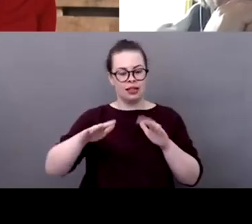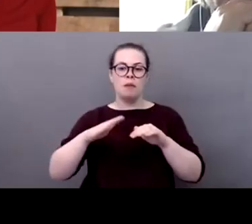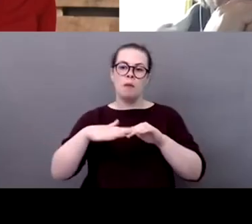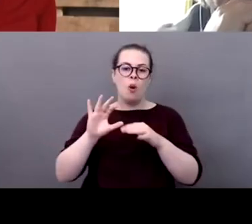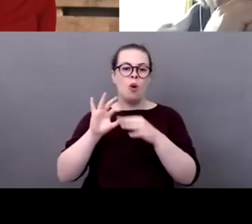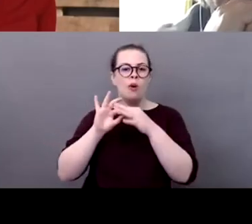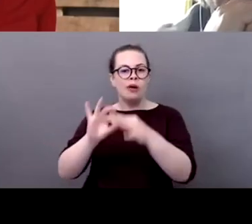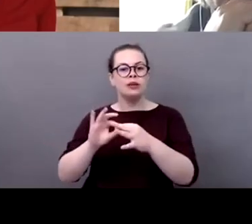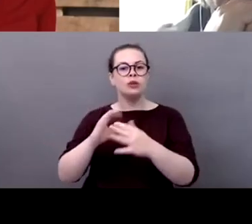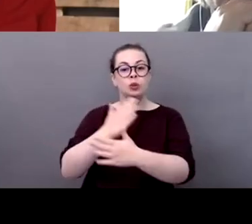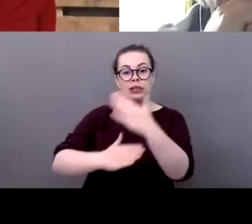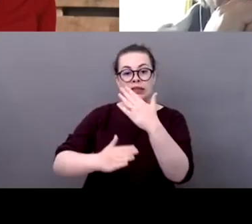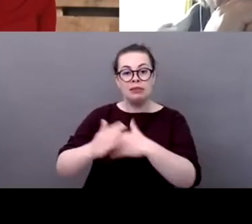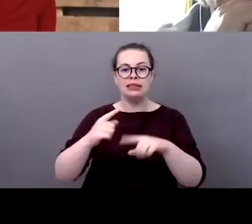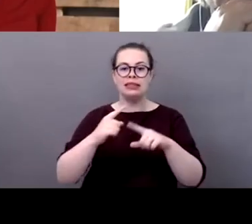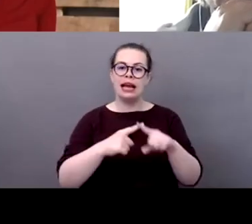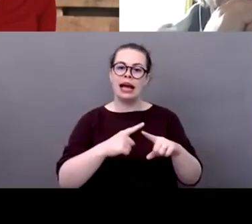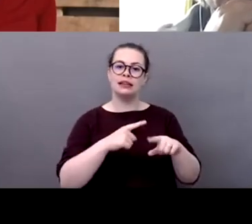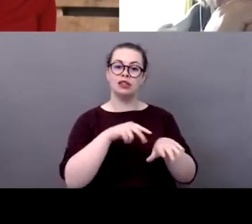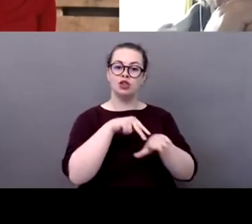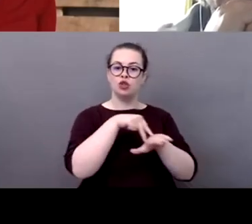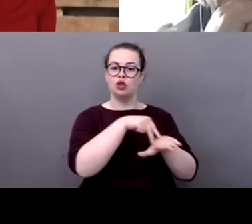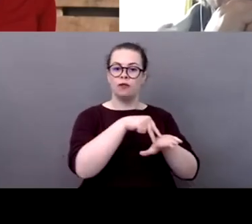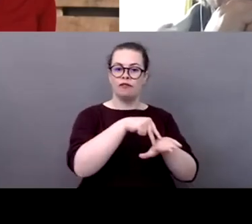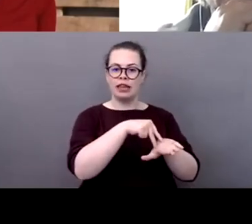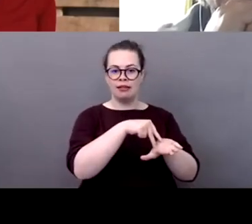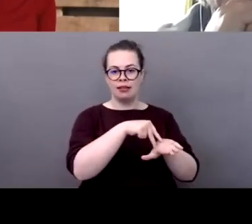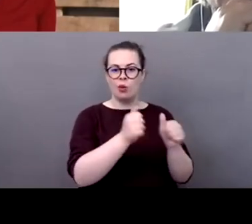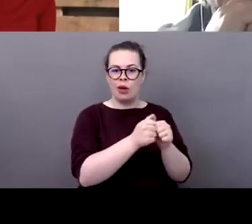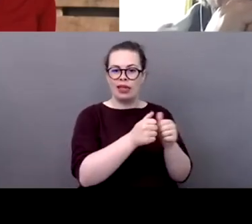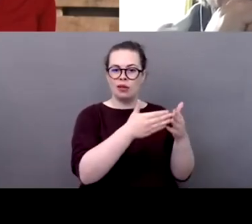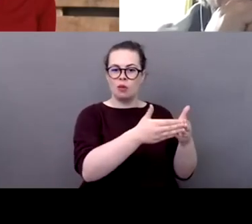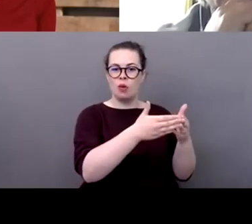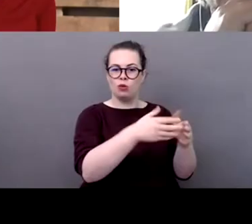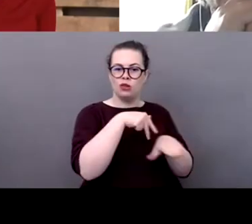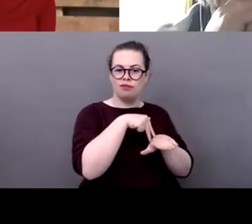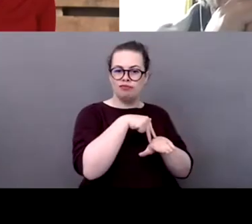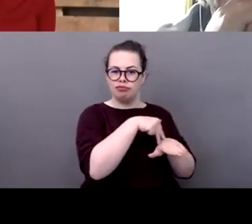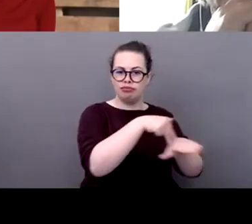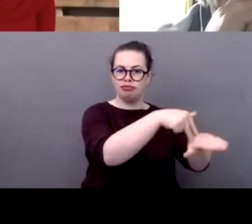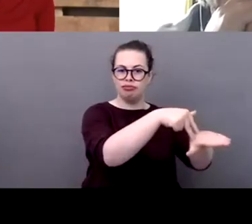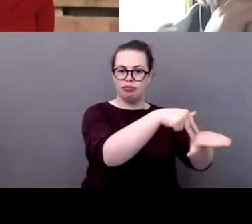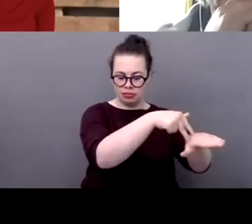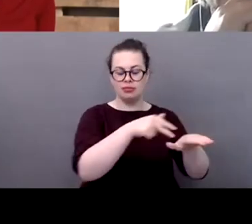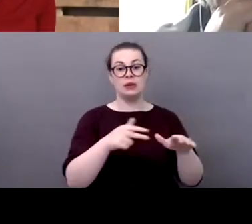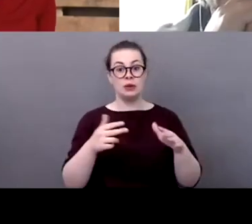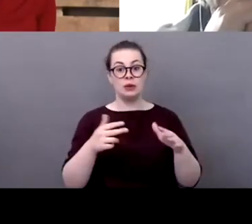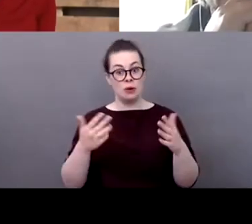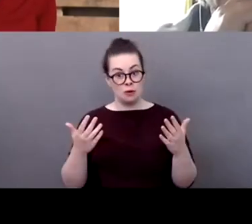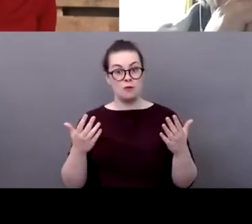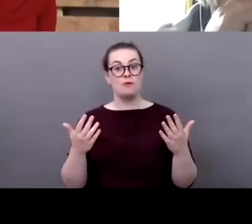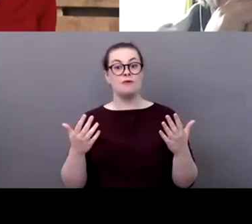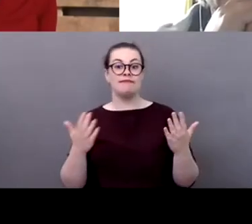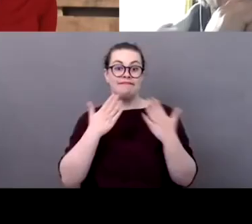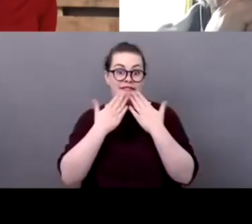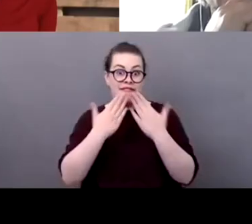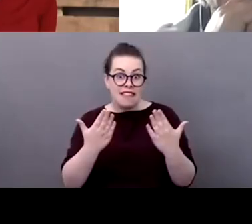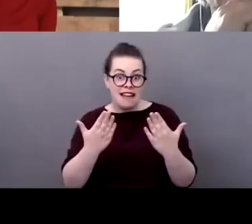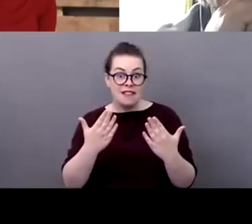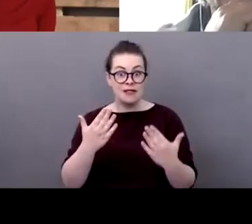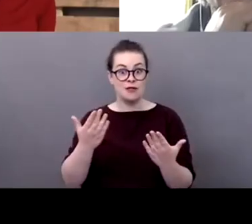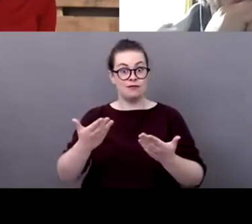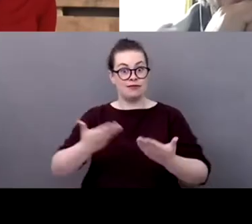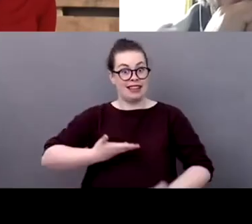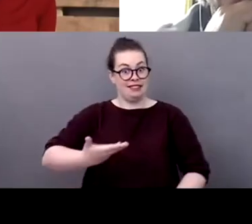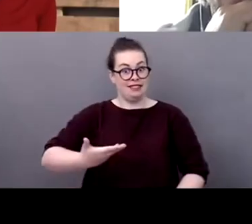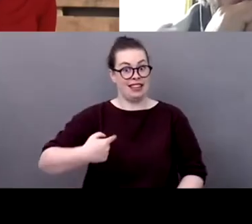parasurfing, in surfing in Europe. So yeah, very grateful to Surfrider for the invitation to contribute and excited